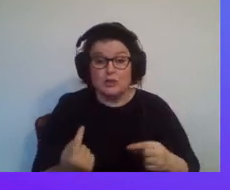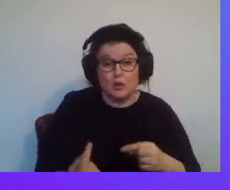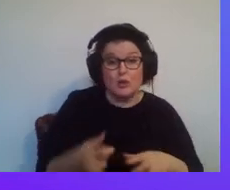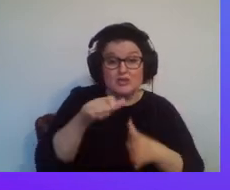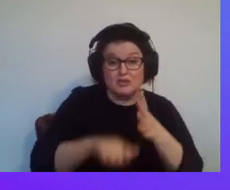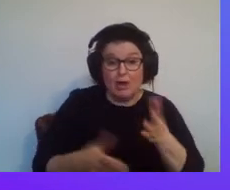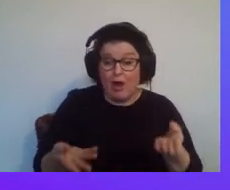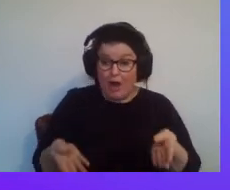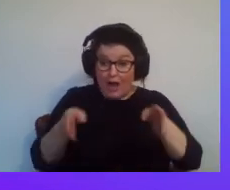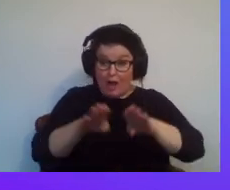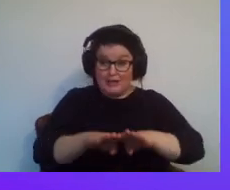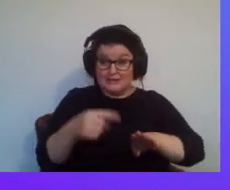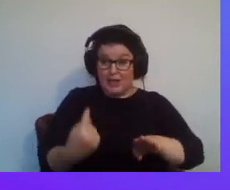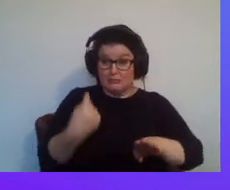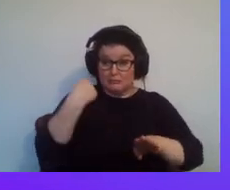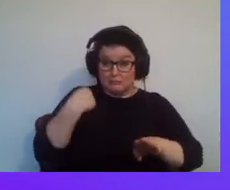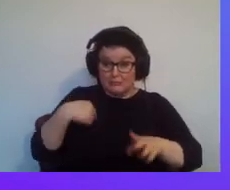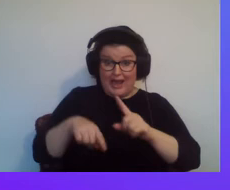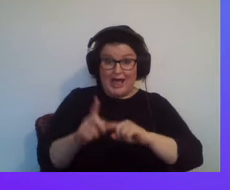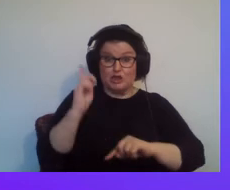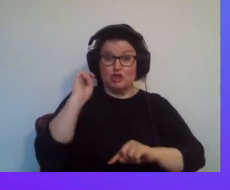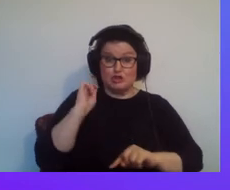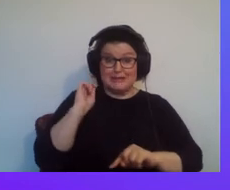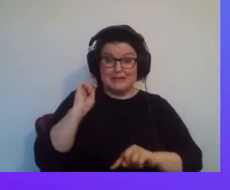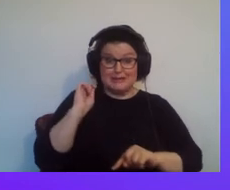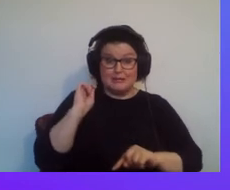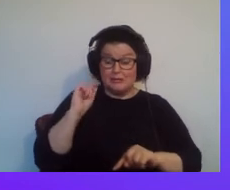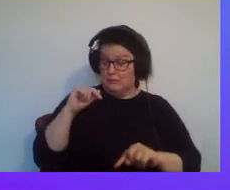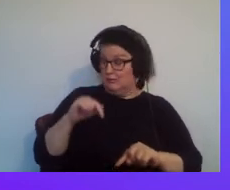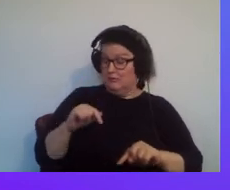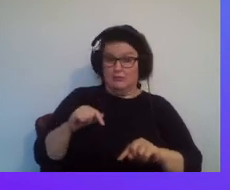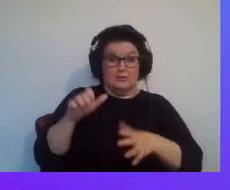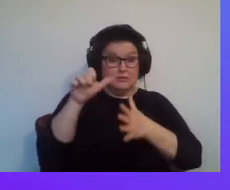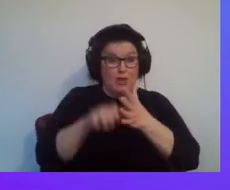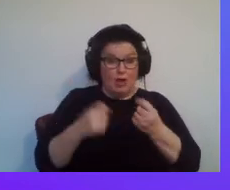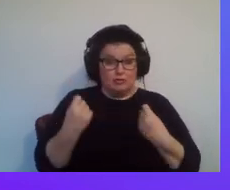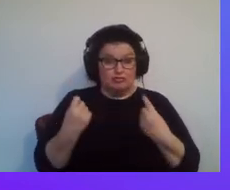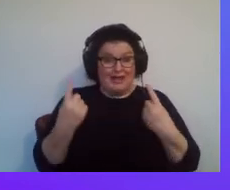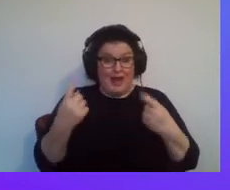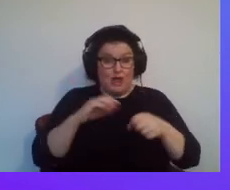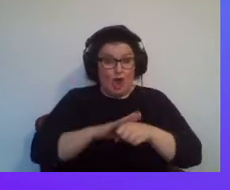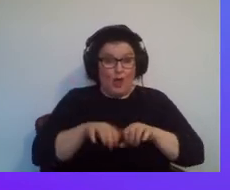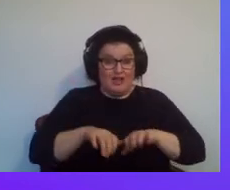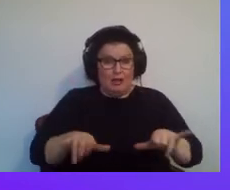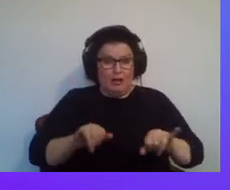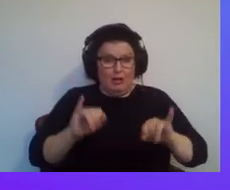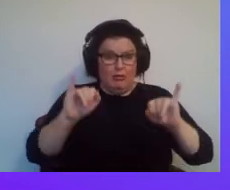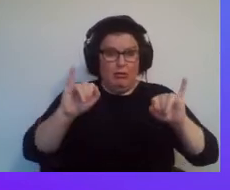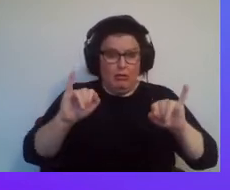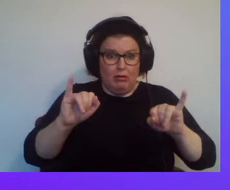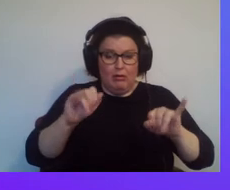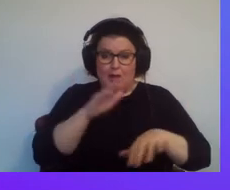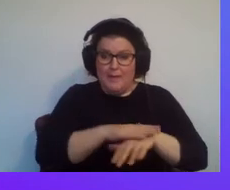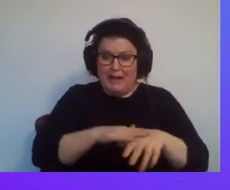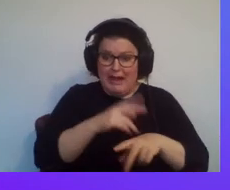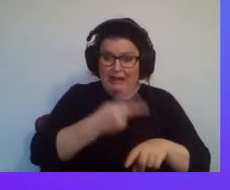when this the horribleness of this disease was unfolding. Professor Fenton, the floor is yours. Great.